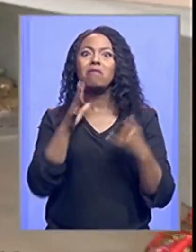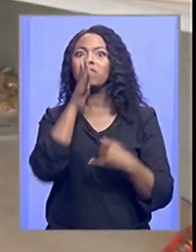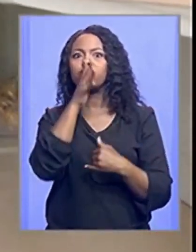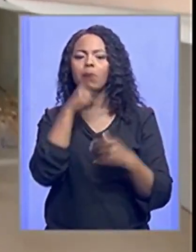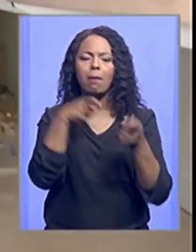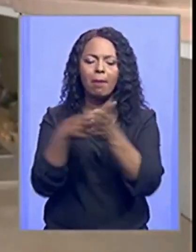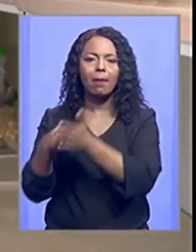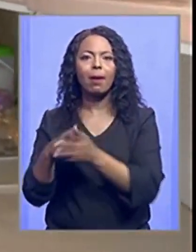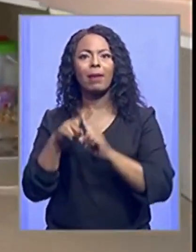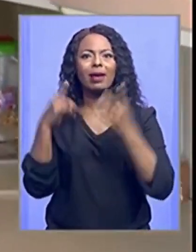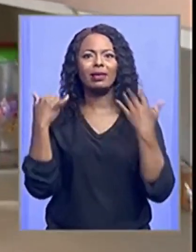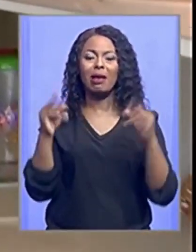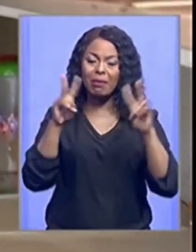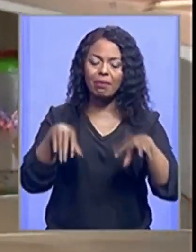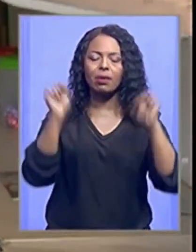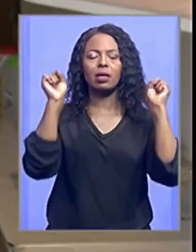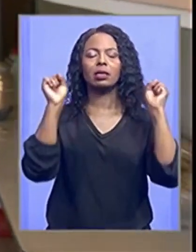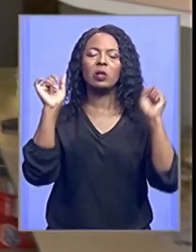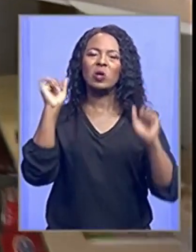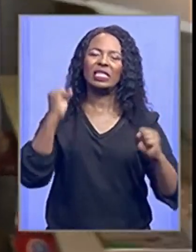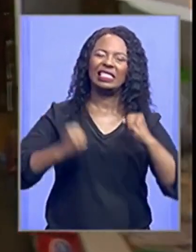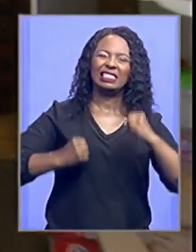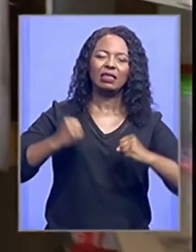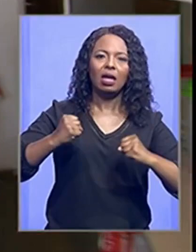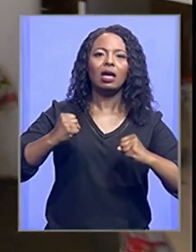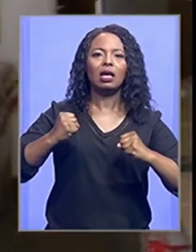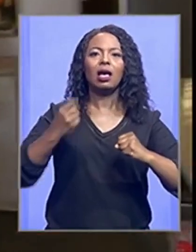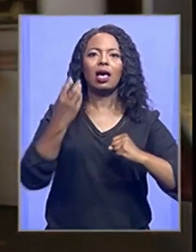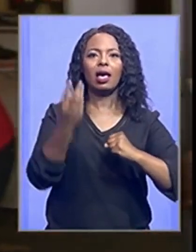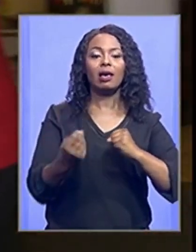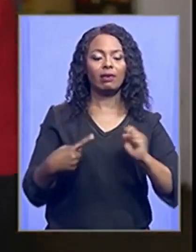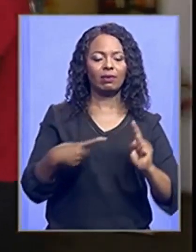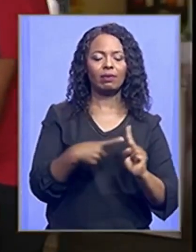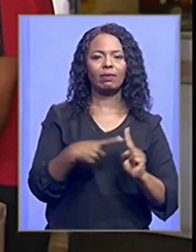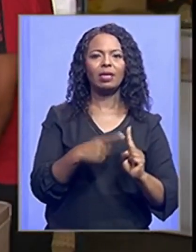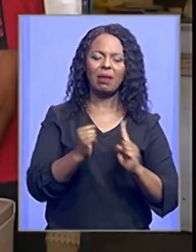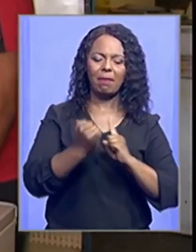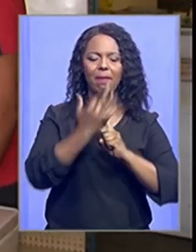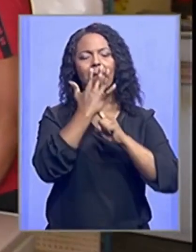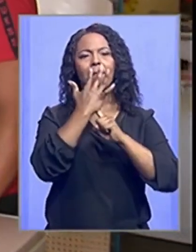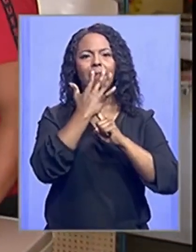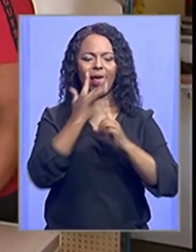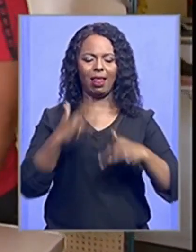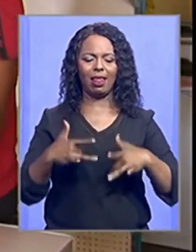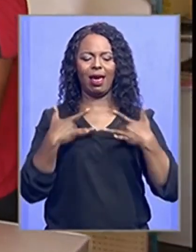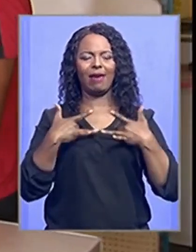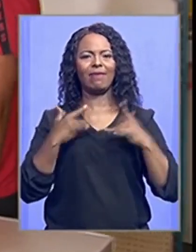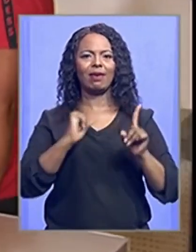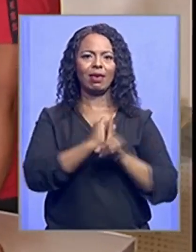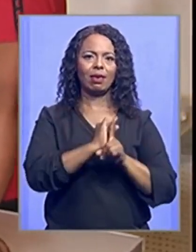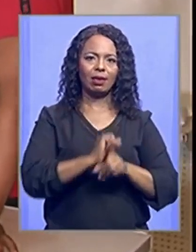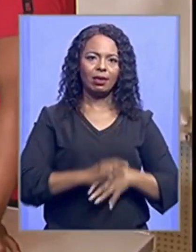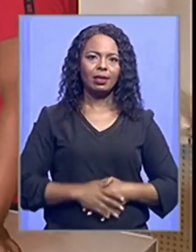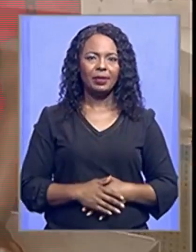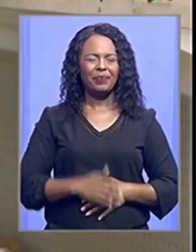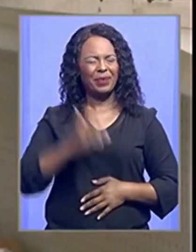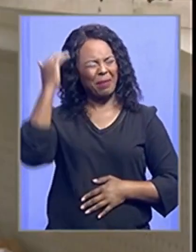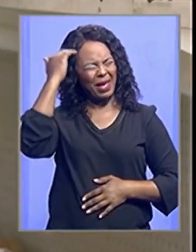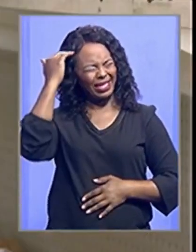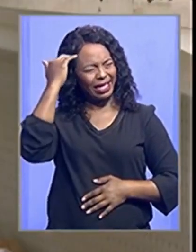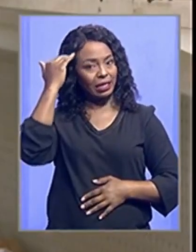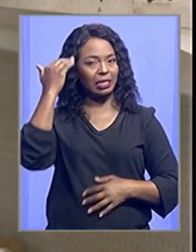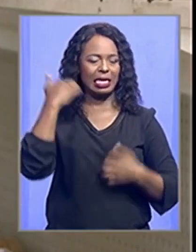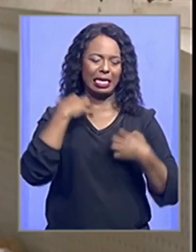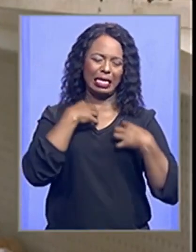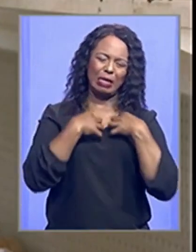ho qala kimollo ya motlakase o se a hula ka thata o re maemo ana a ama le bophelo ba hae. Mentally,